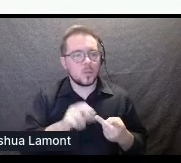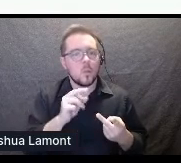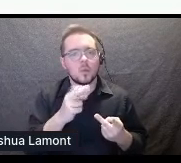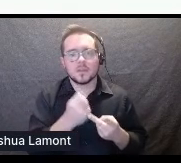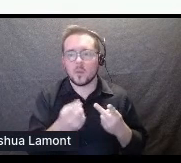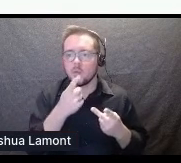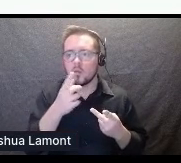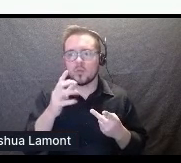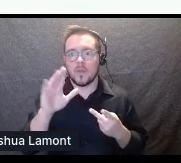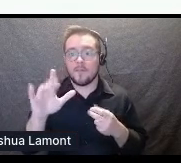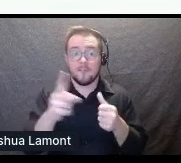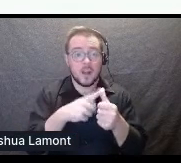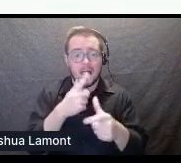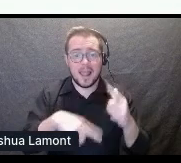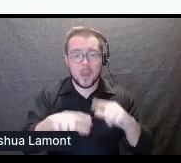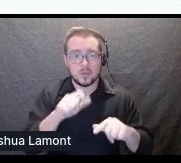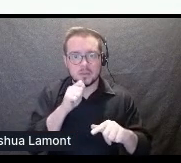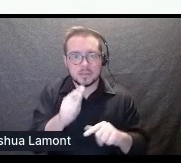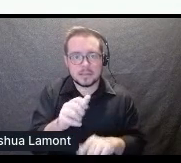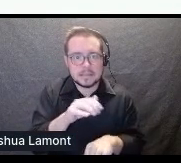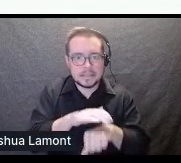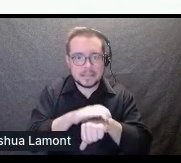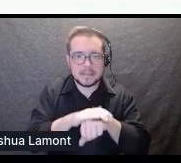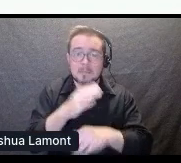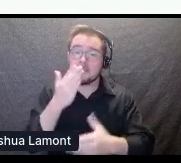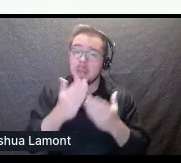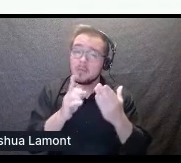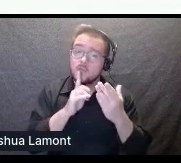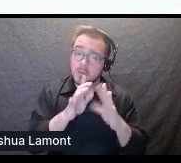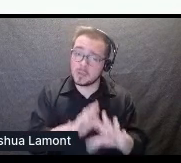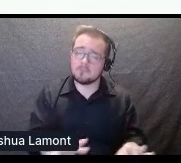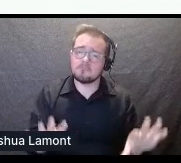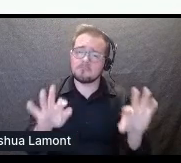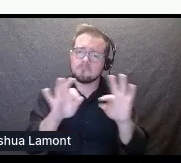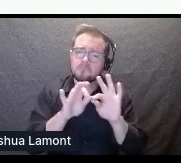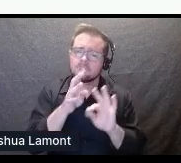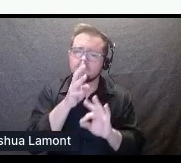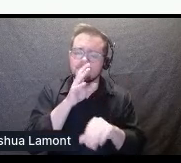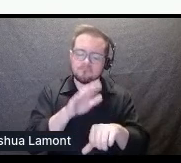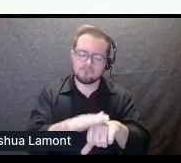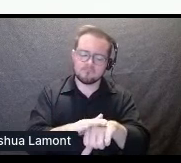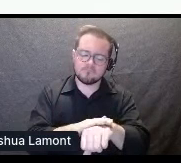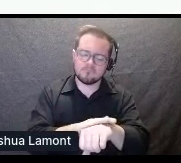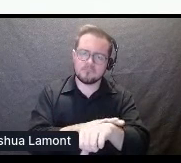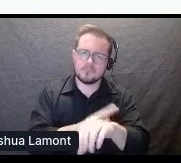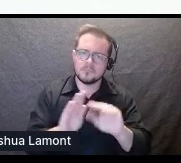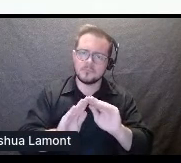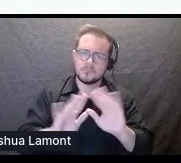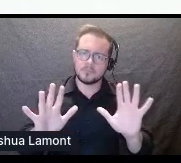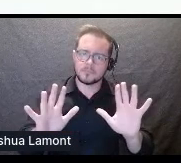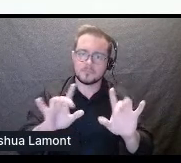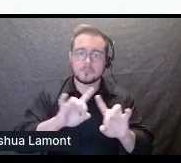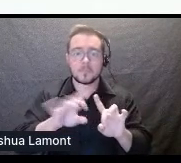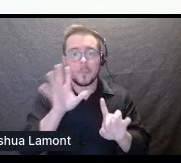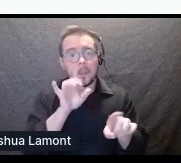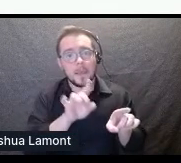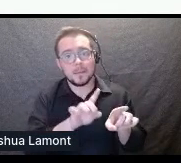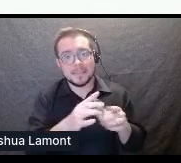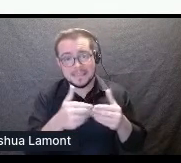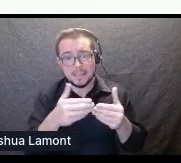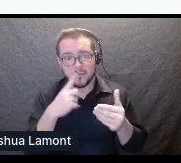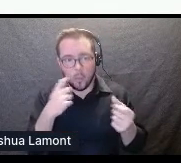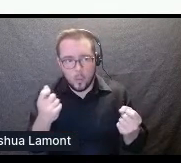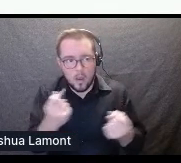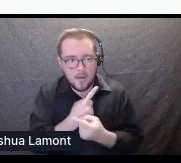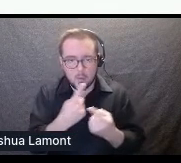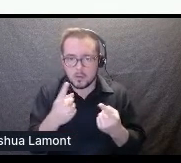first language isn't English, it might be especially important to speak slowly and clearly. But it's also going to be easier for everyone to understand